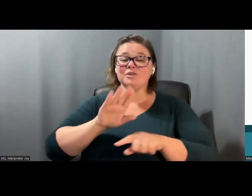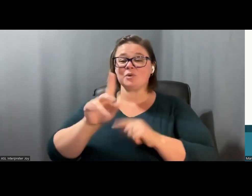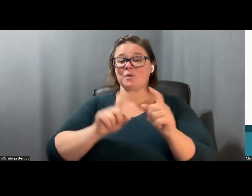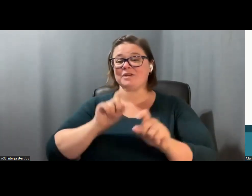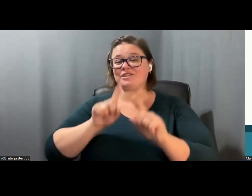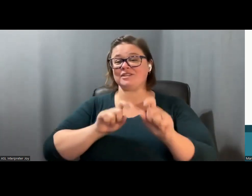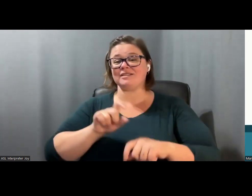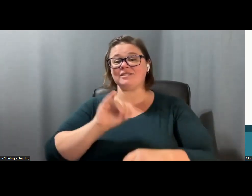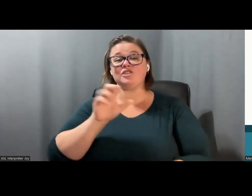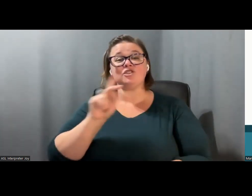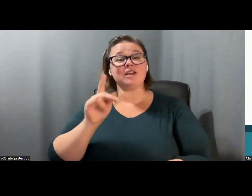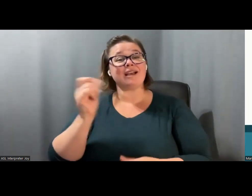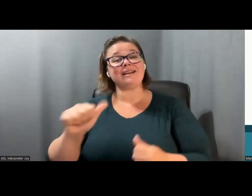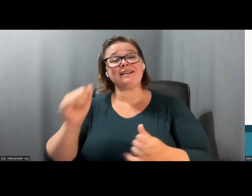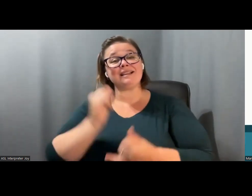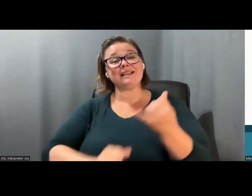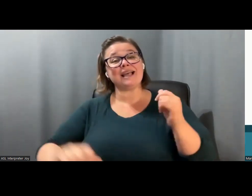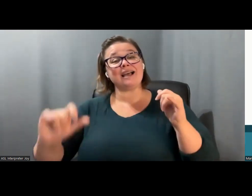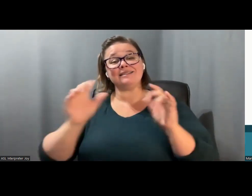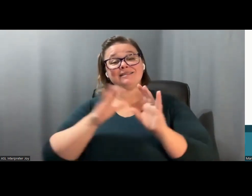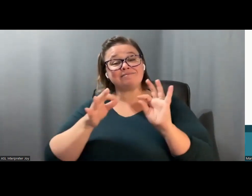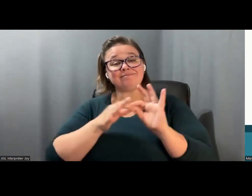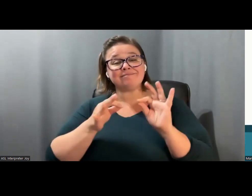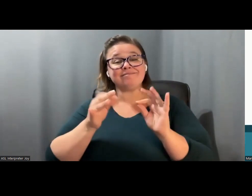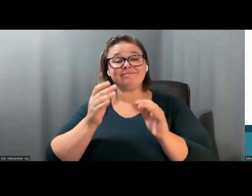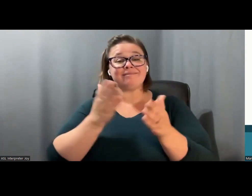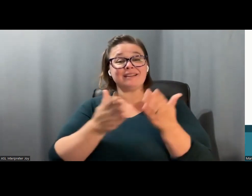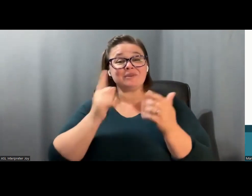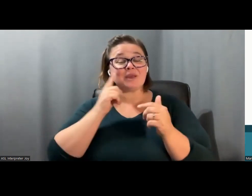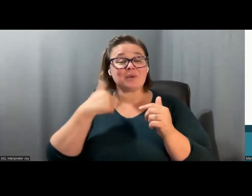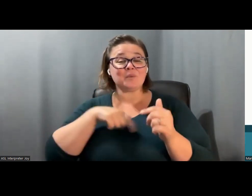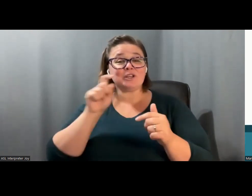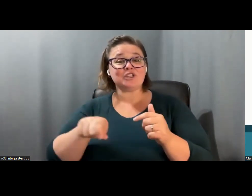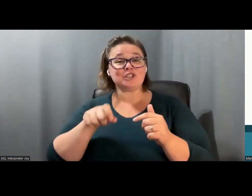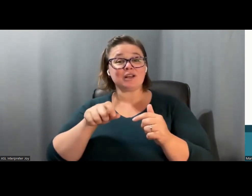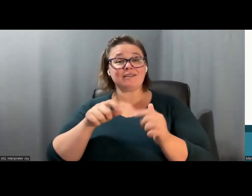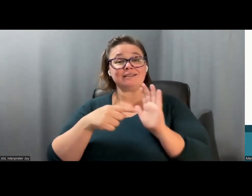Jack, any last words, anything that you think that we should point out?